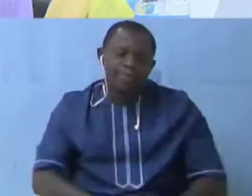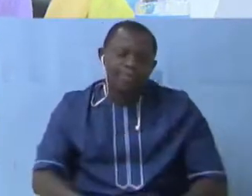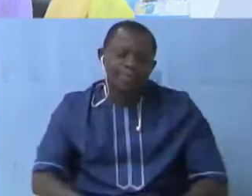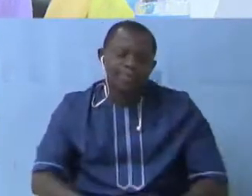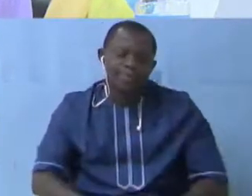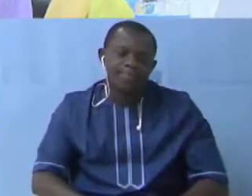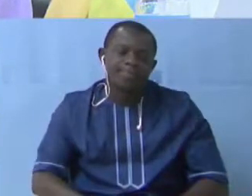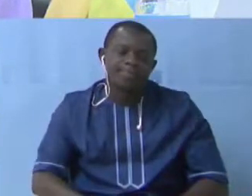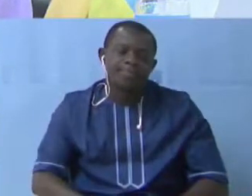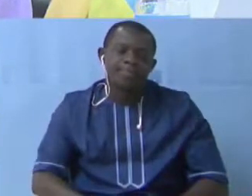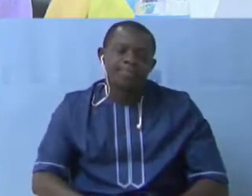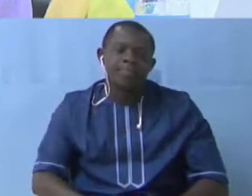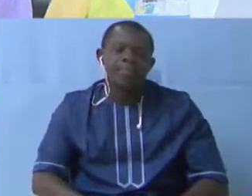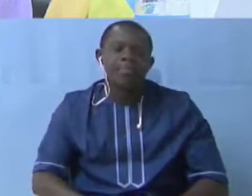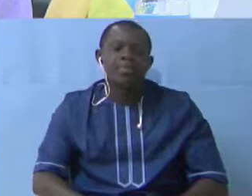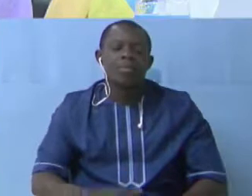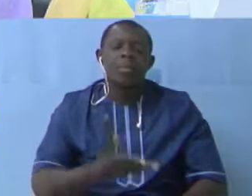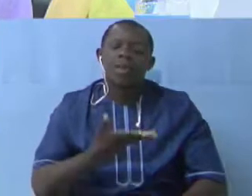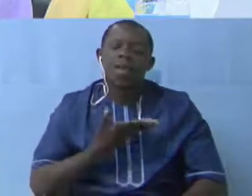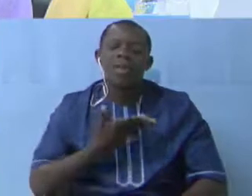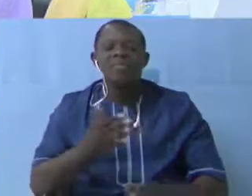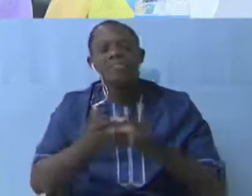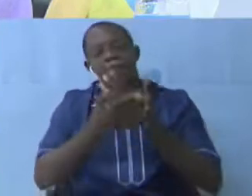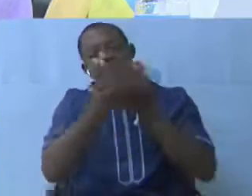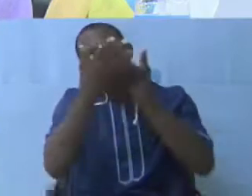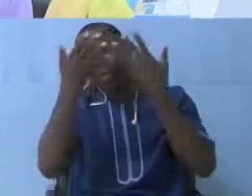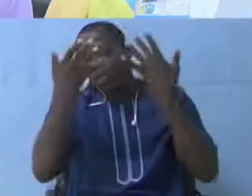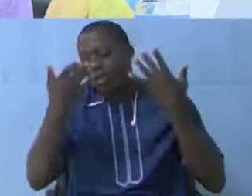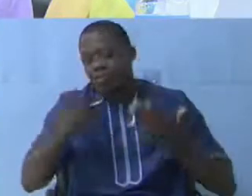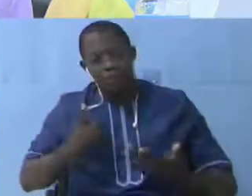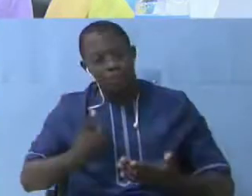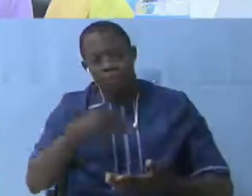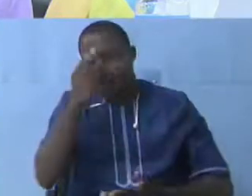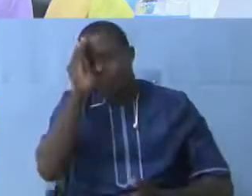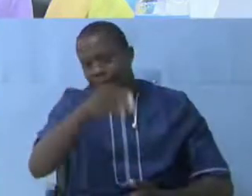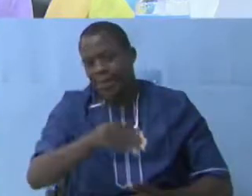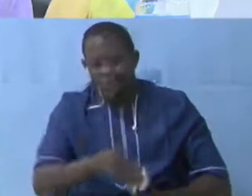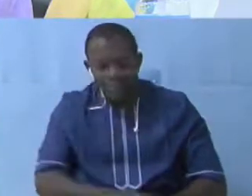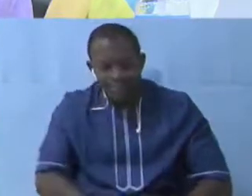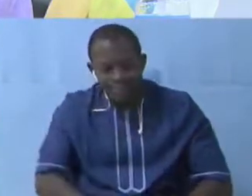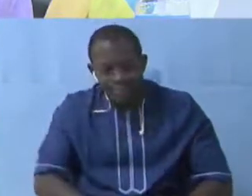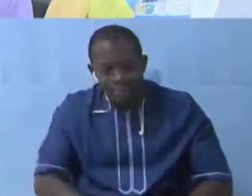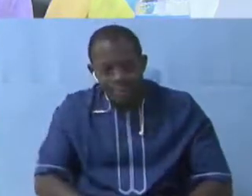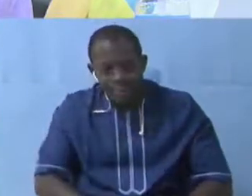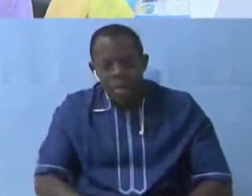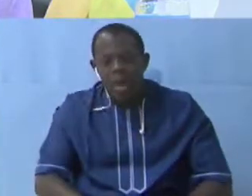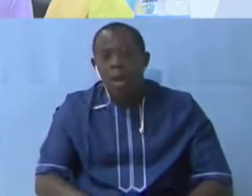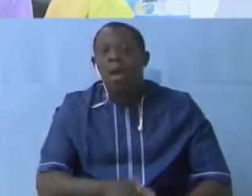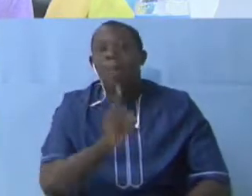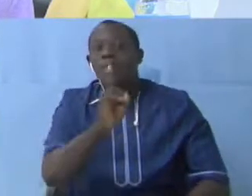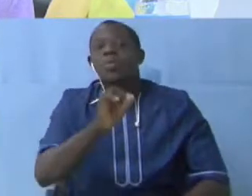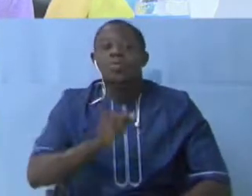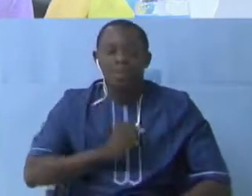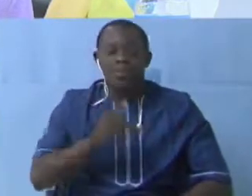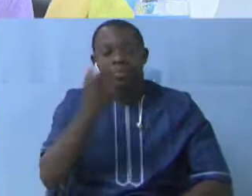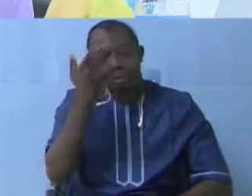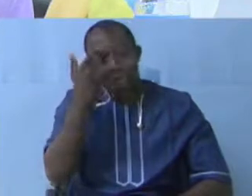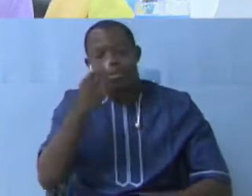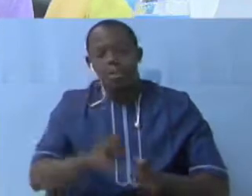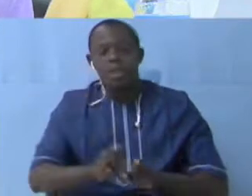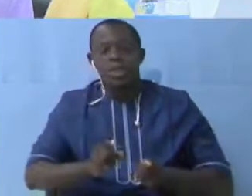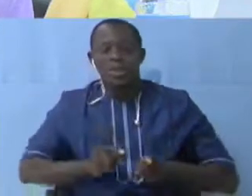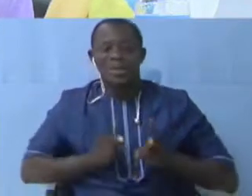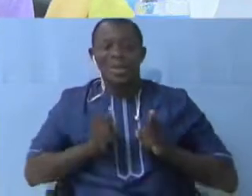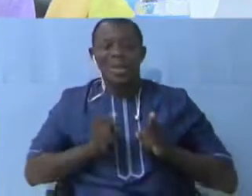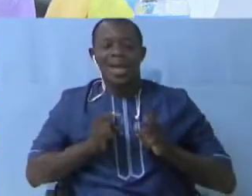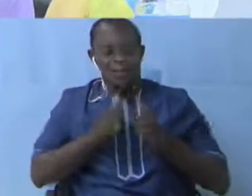yooyu. There are so many people to thank. am na ñu bari ñoo xam ne ni war nañ leen a gërëm. But I decided to be a little bit gender biased